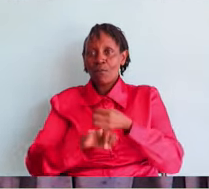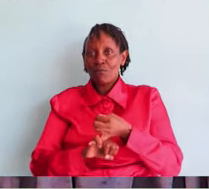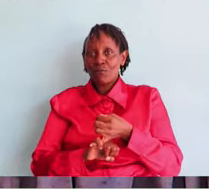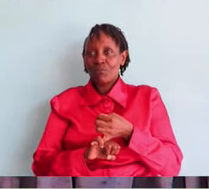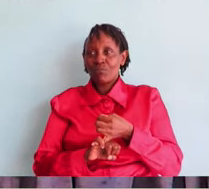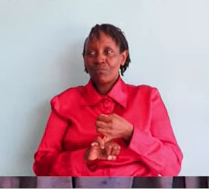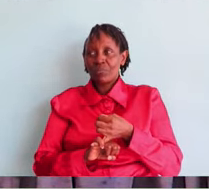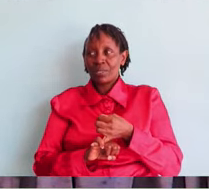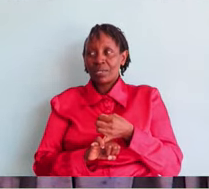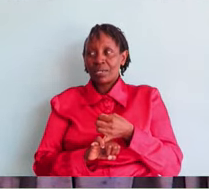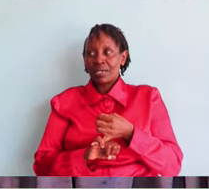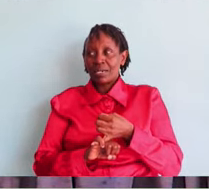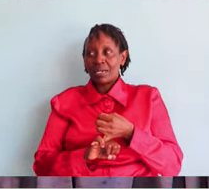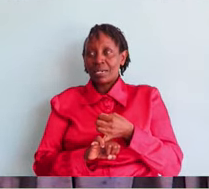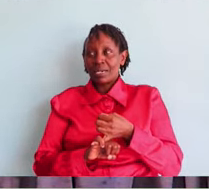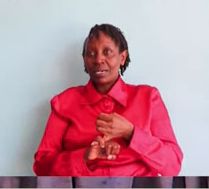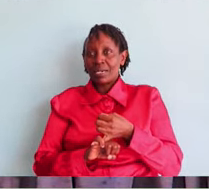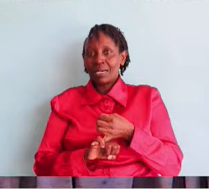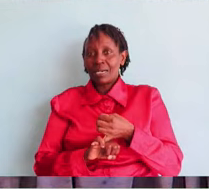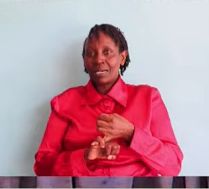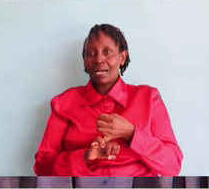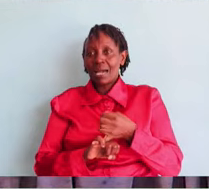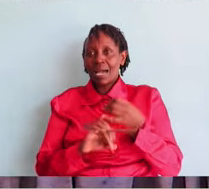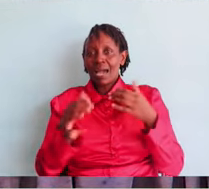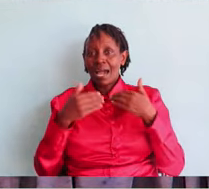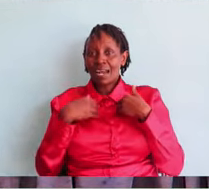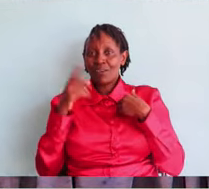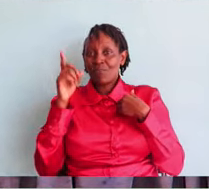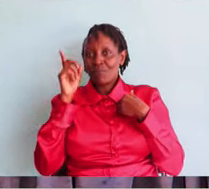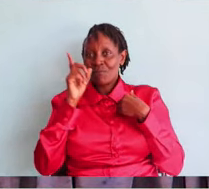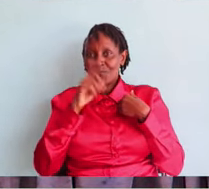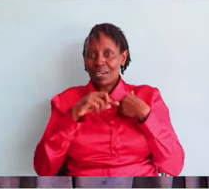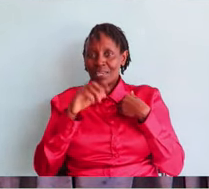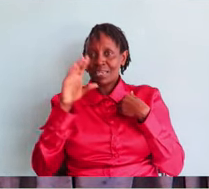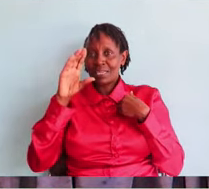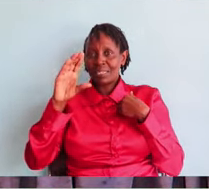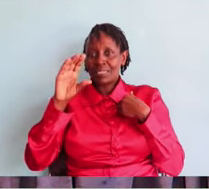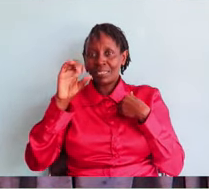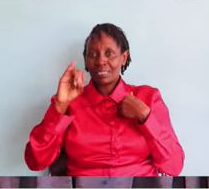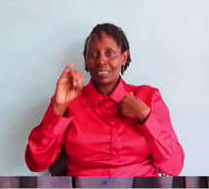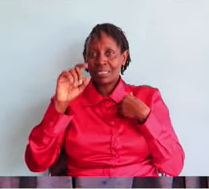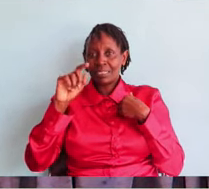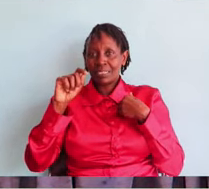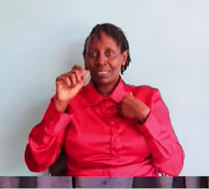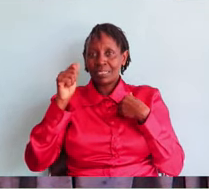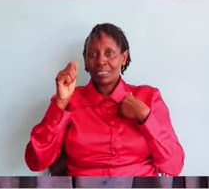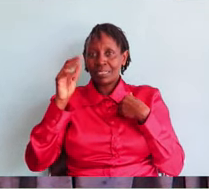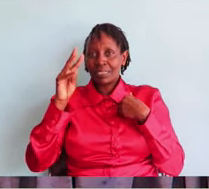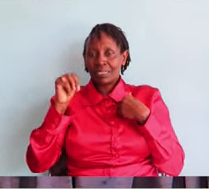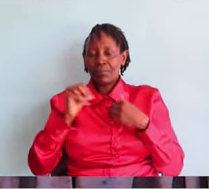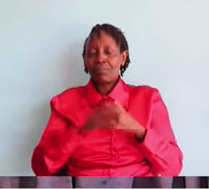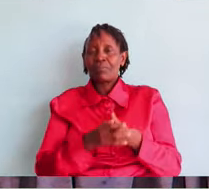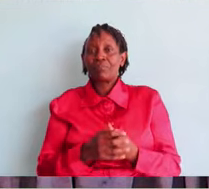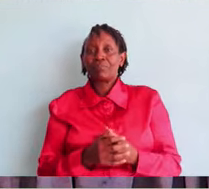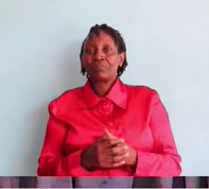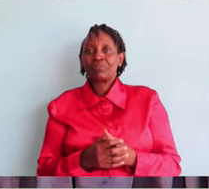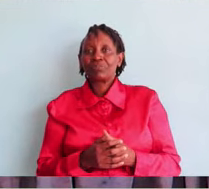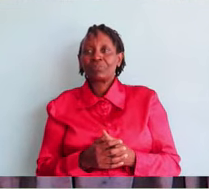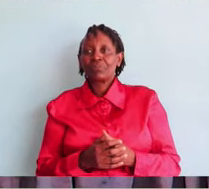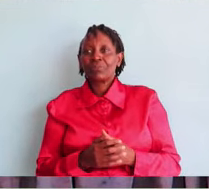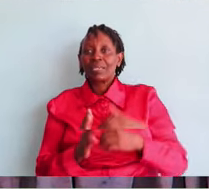at Nairobi Pentecostal Church, Sitam, Valley Road. And so the